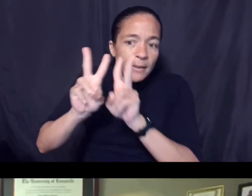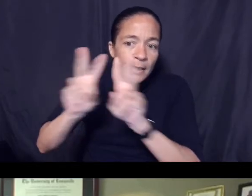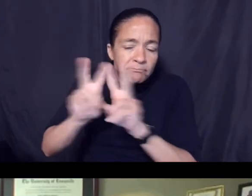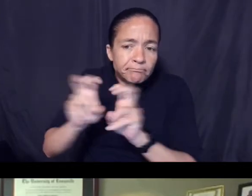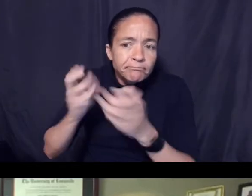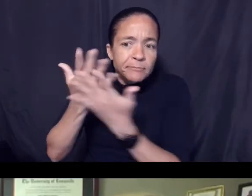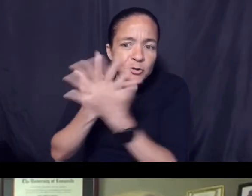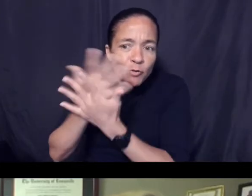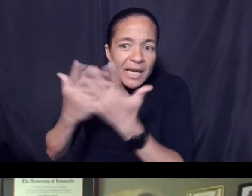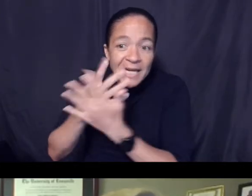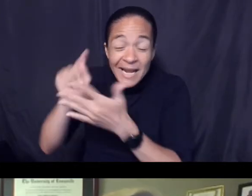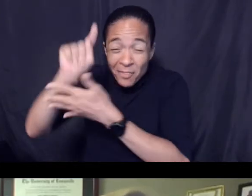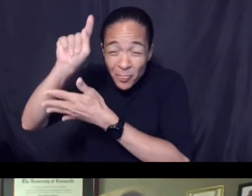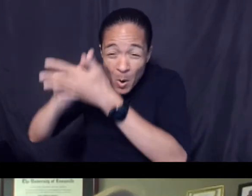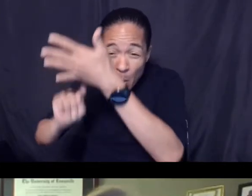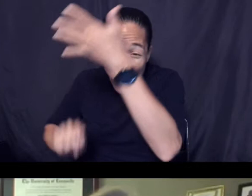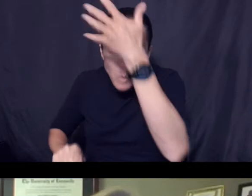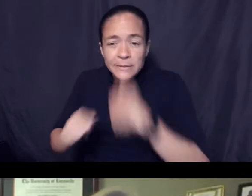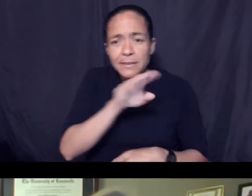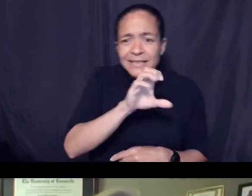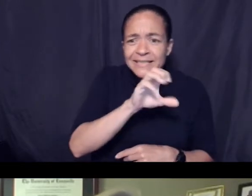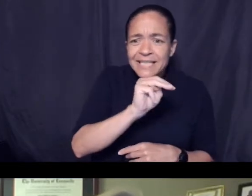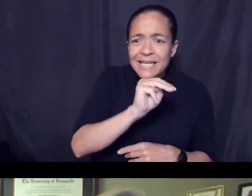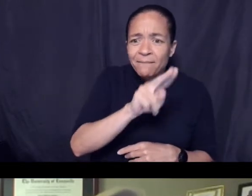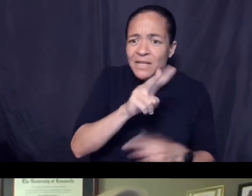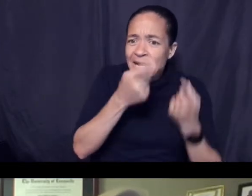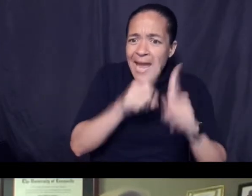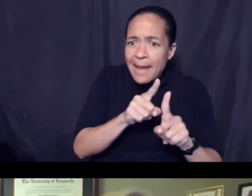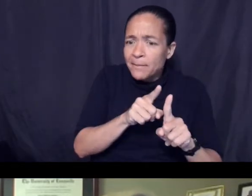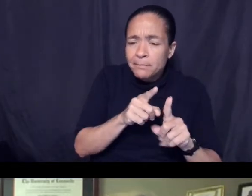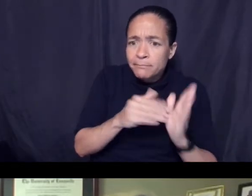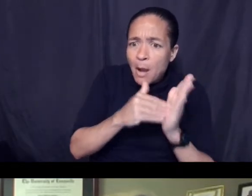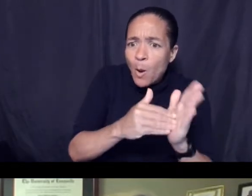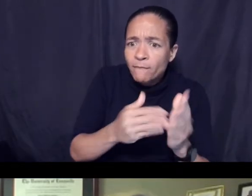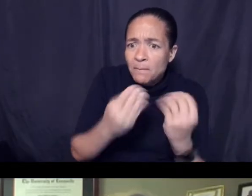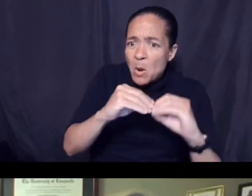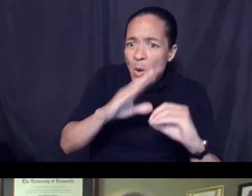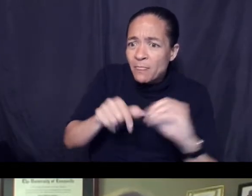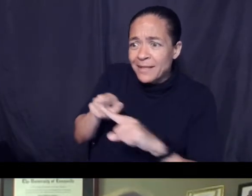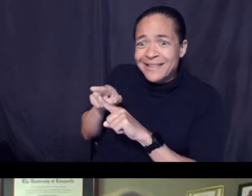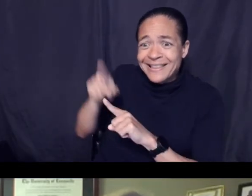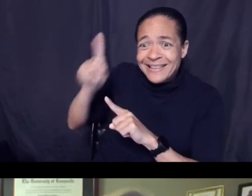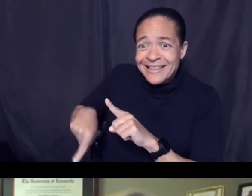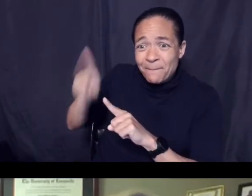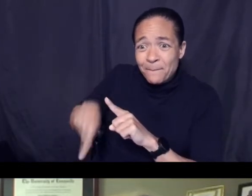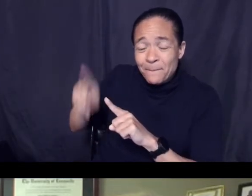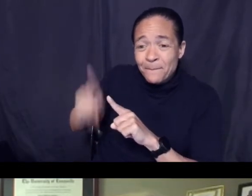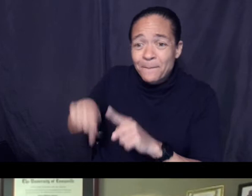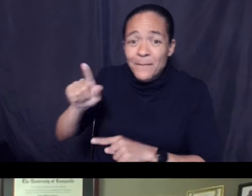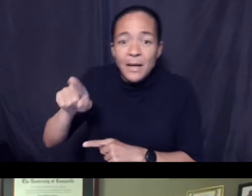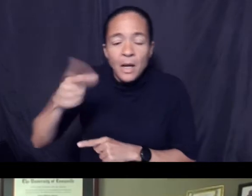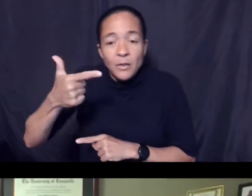panel. So when we think about screening for infant metabolic screening for our state, CMV is more common than